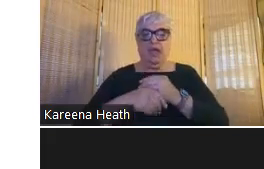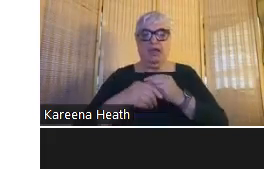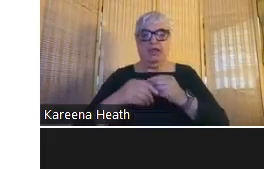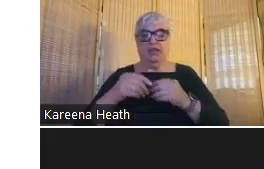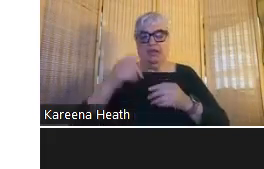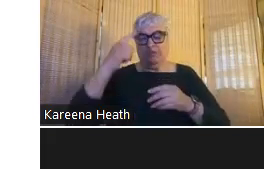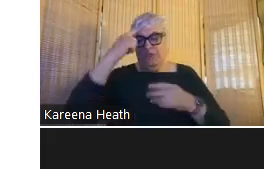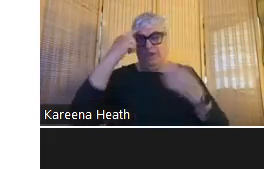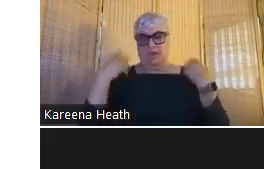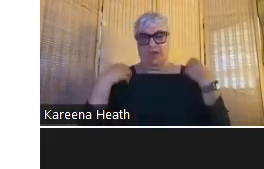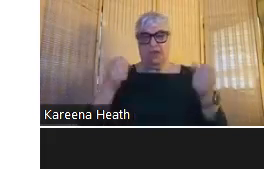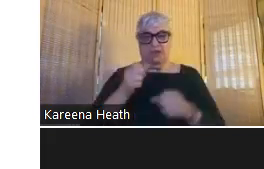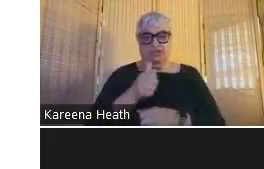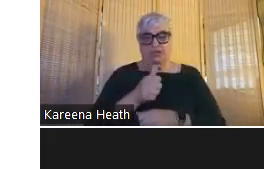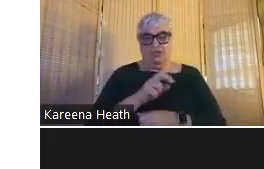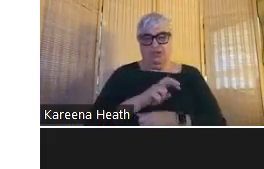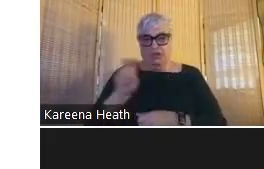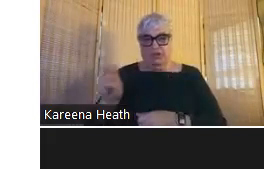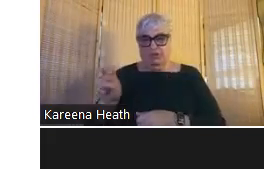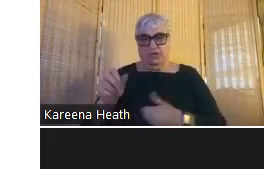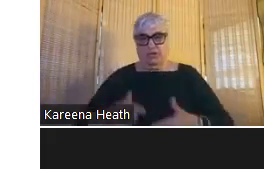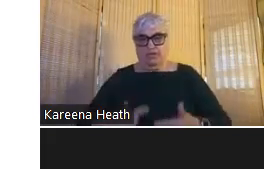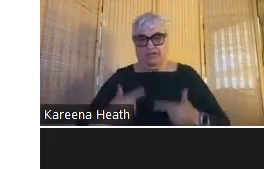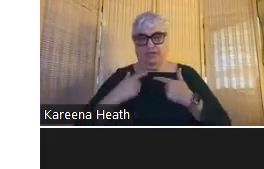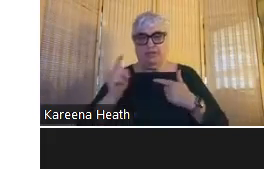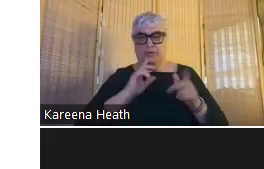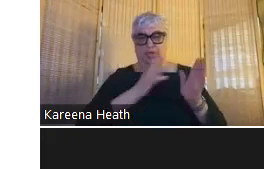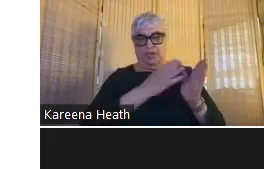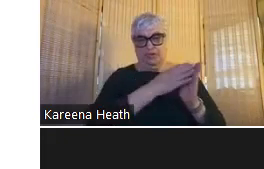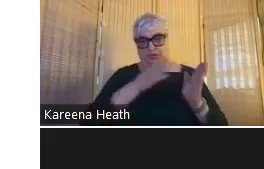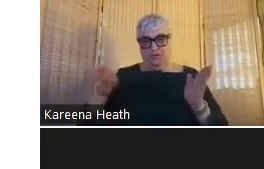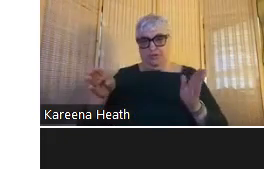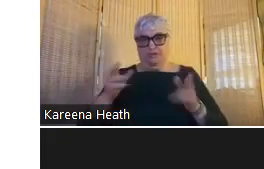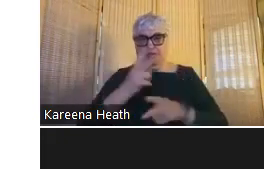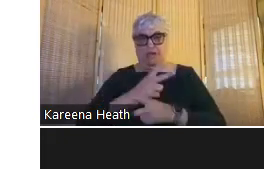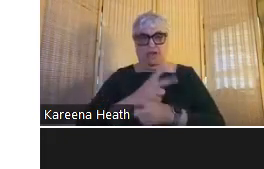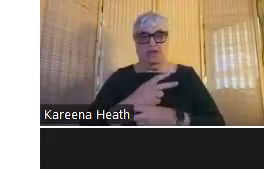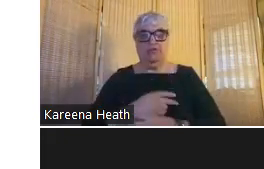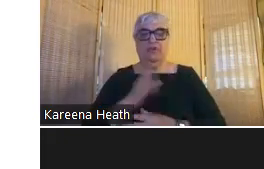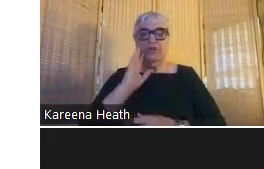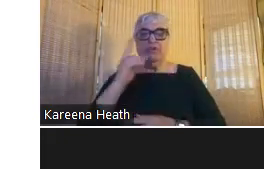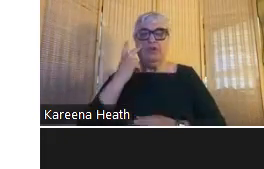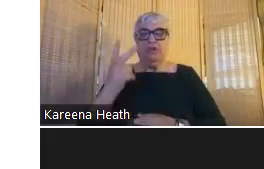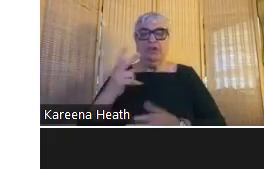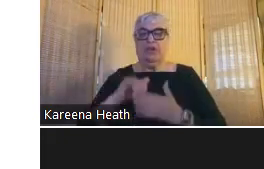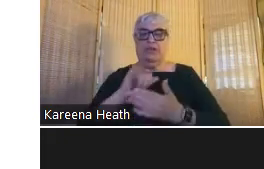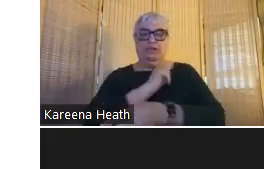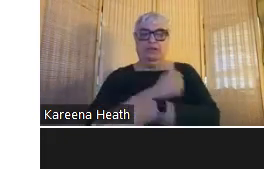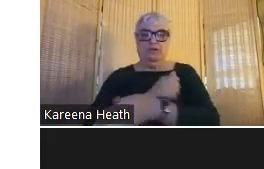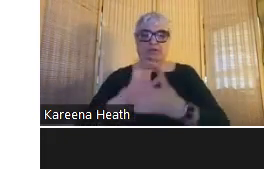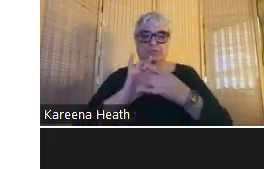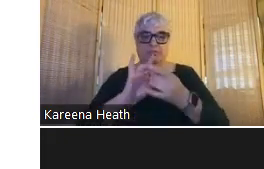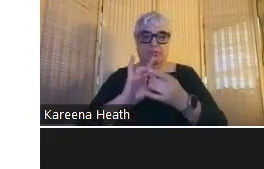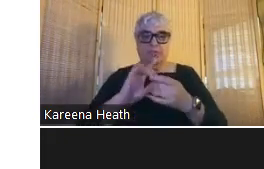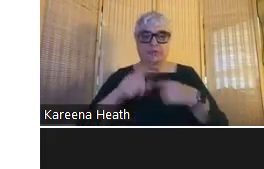living homes where those would naturally build within the continuum of care as well. You will see in this authority and applicability section a